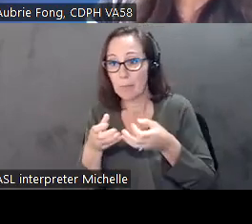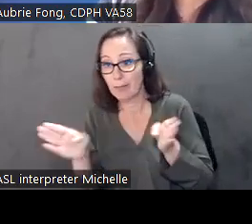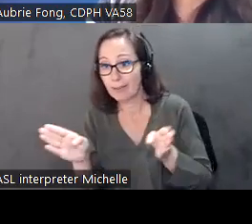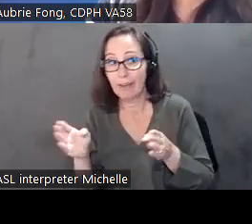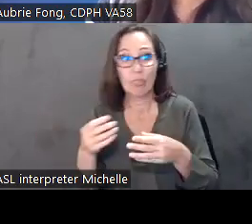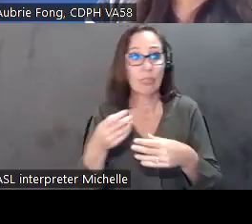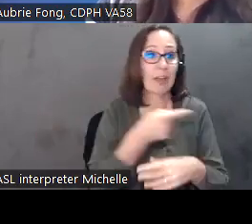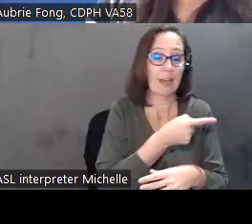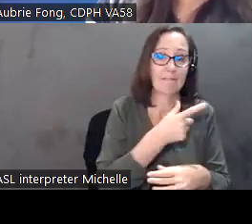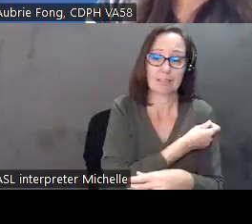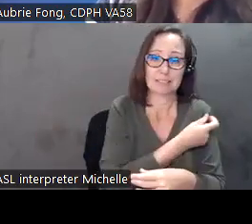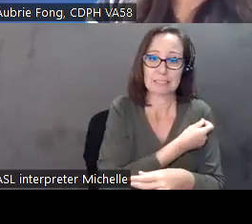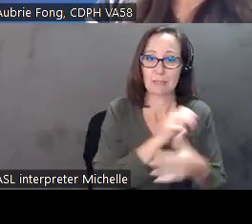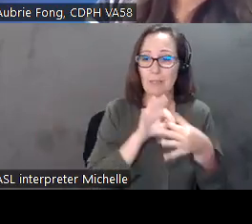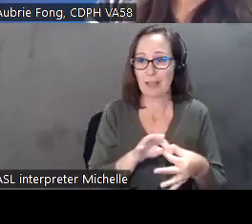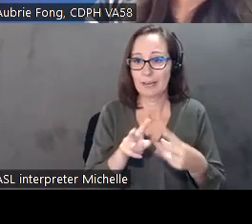Thanks so much.